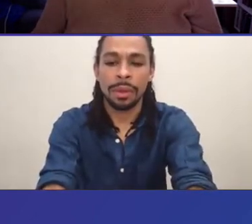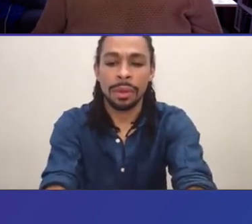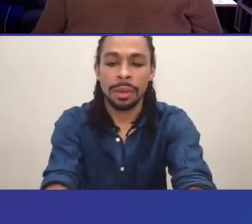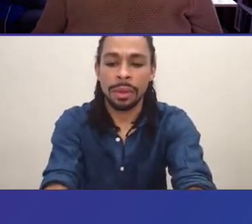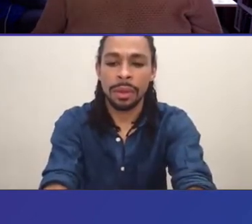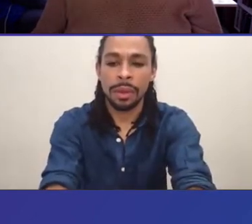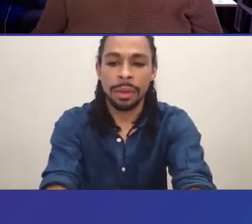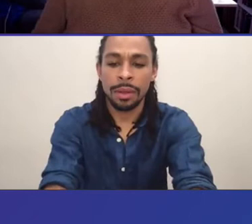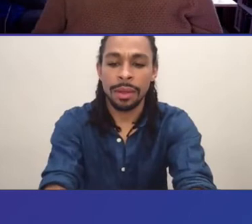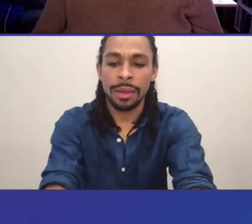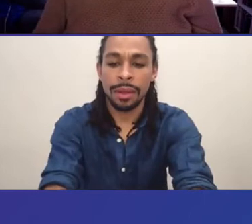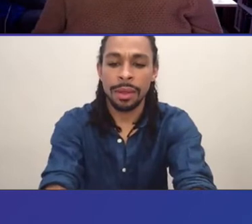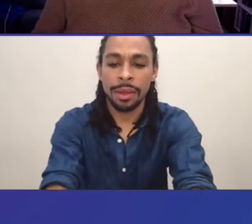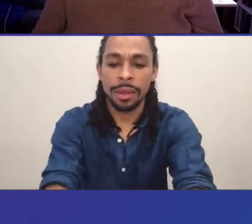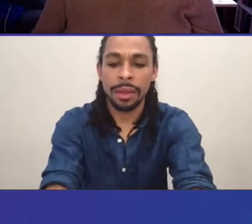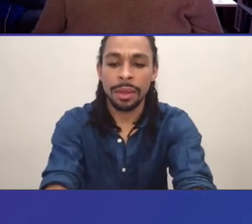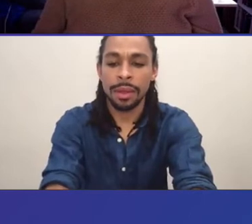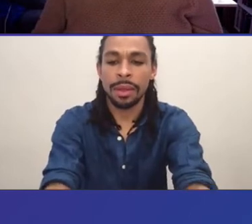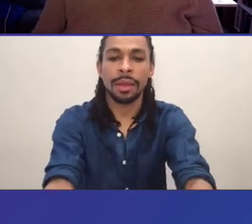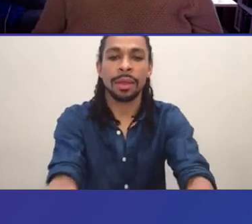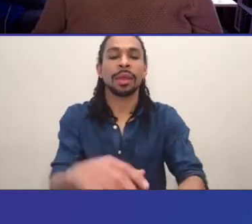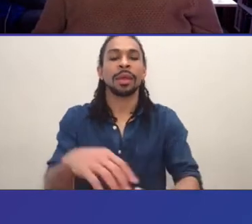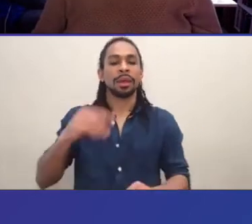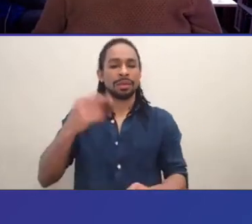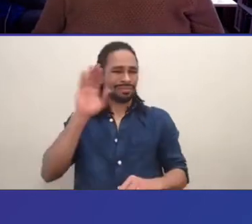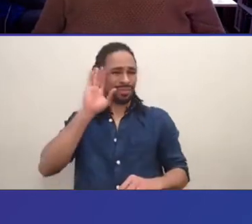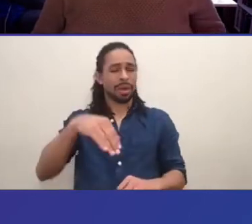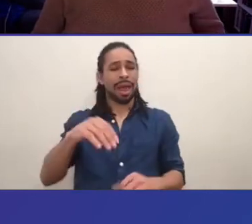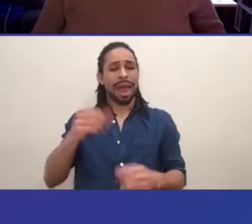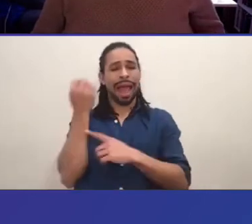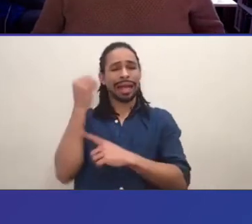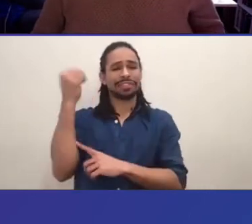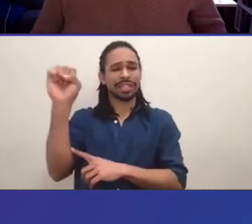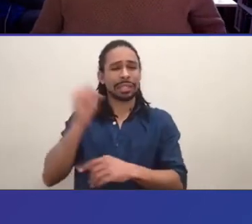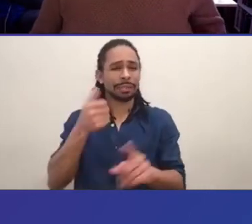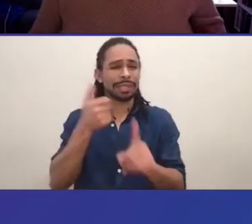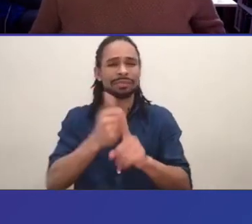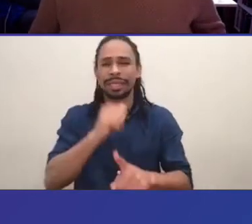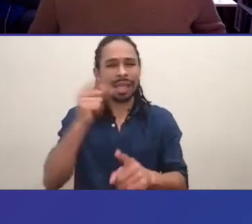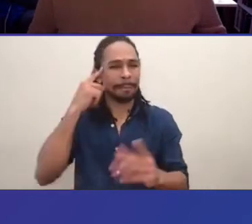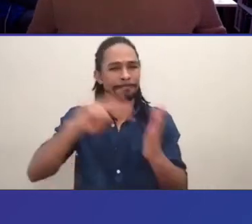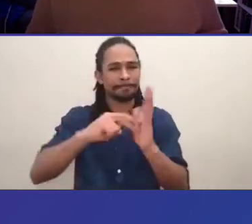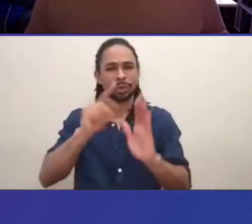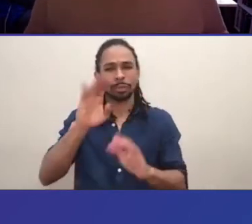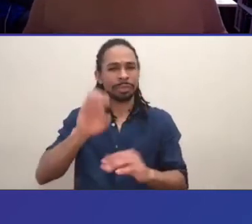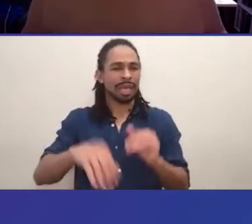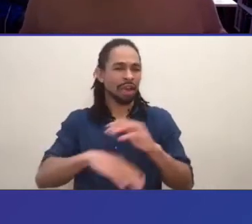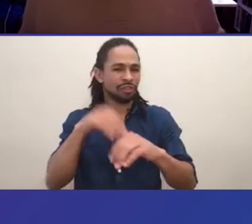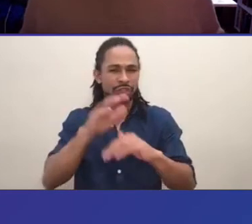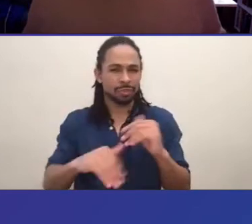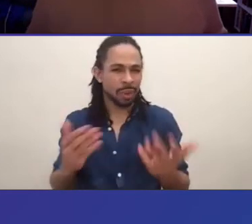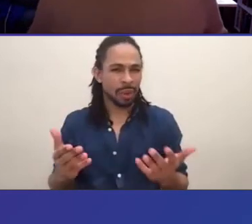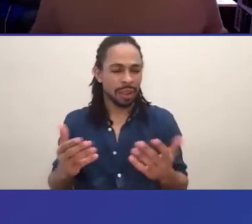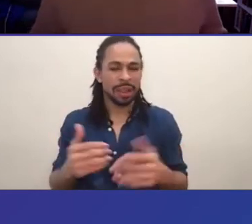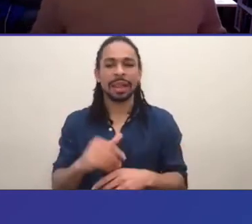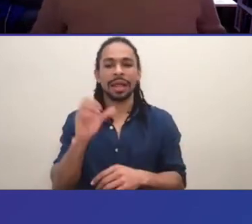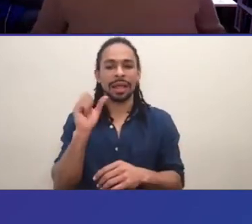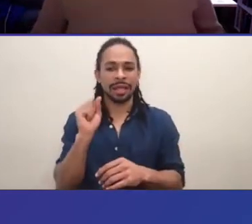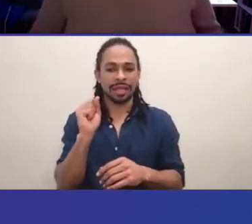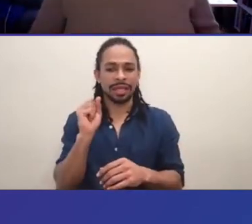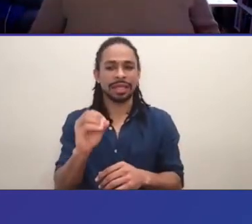comfortable, you know. And I think because it's so transparent, at least I think when done best, and you know,